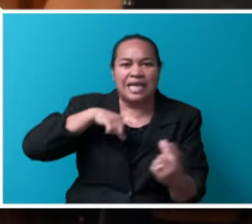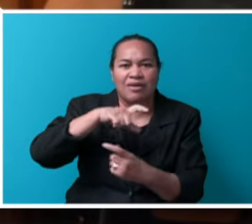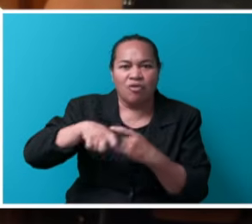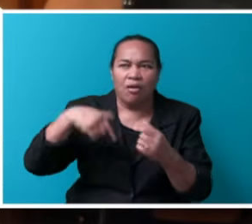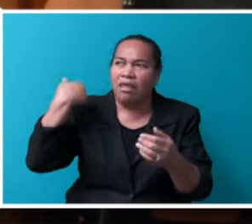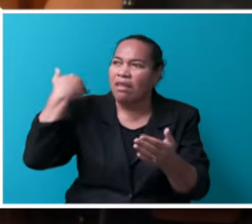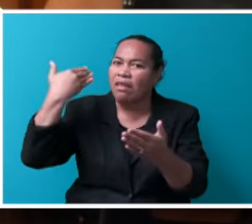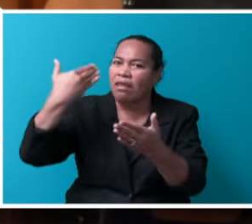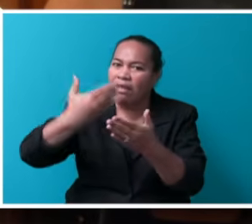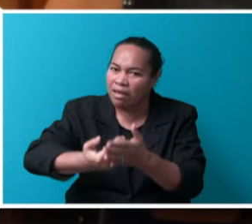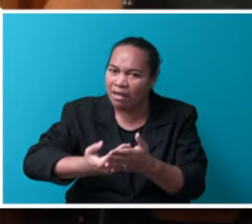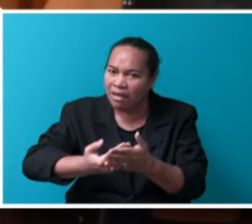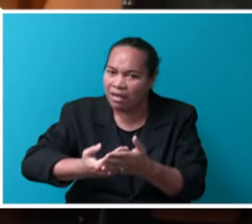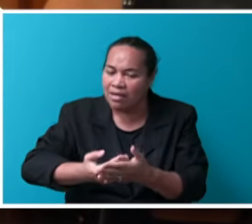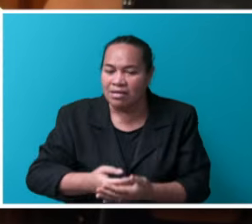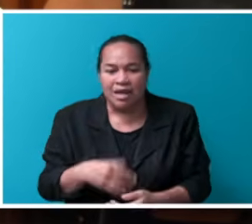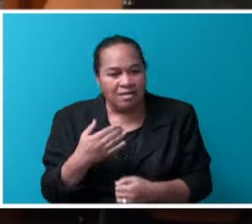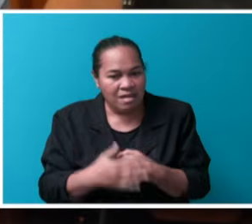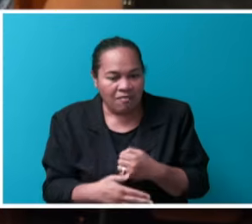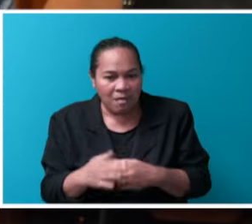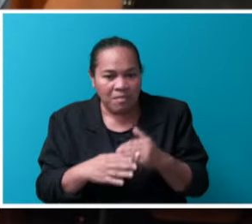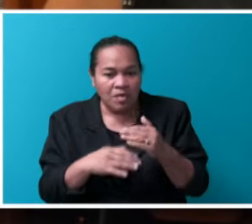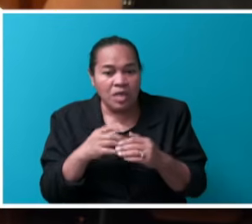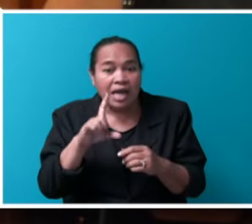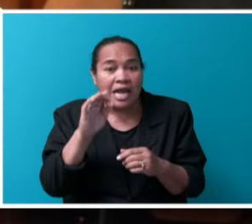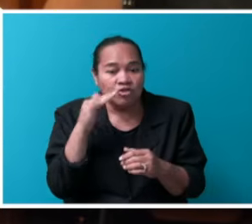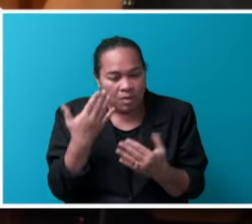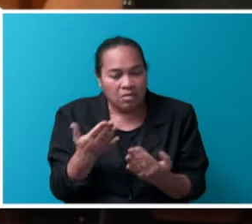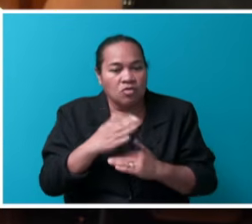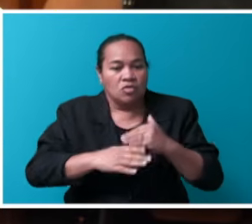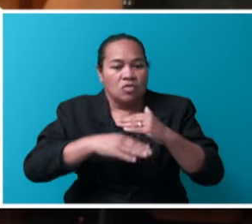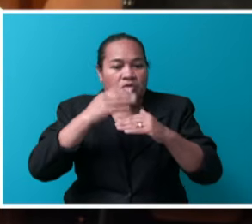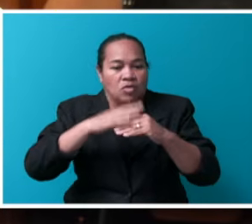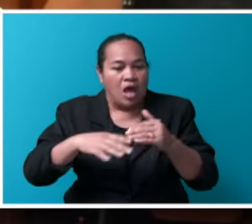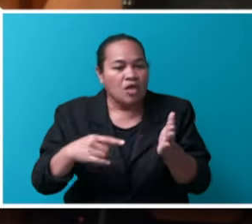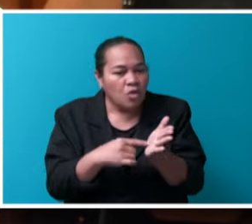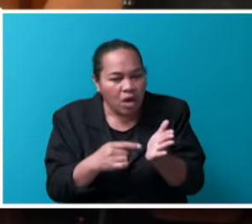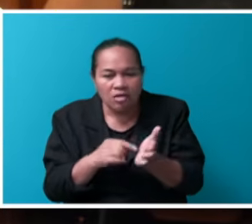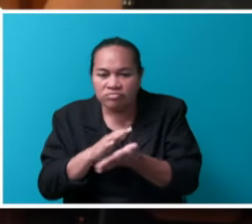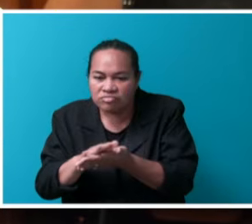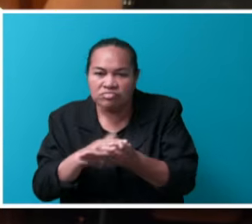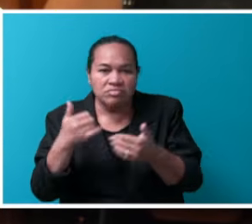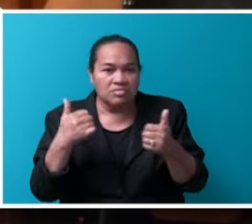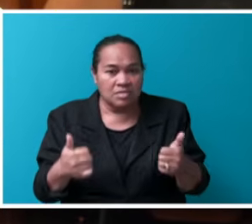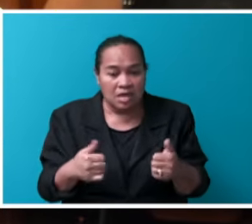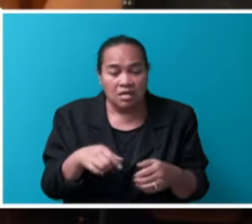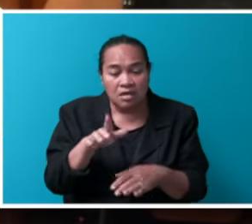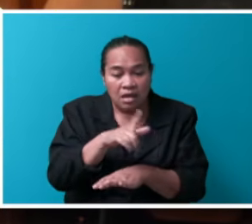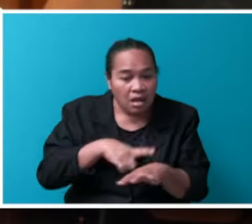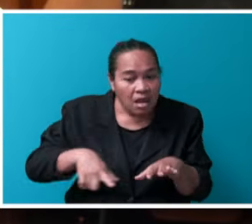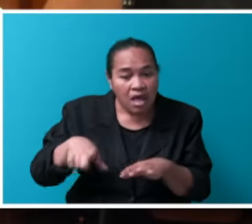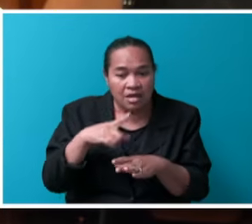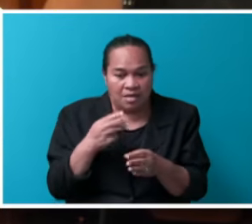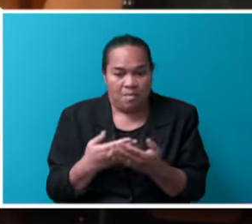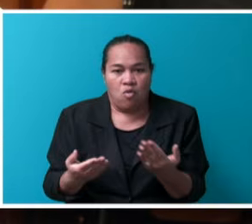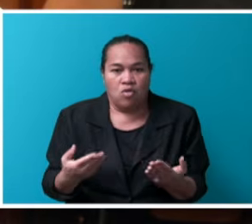in a state of disrepair. Classrooms have been rebuilt, sanitation facilities improved, learning environments modernized to ensure